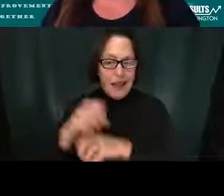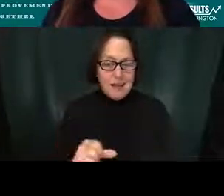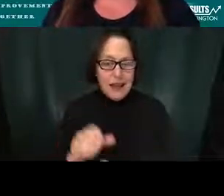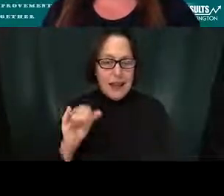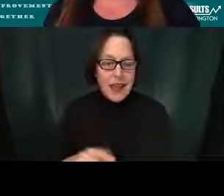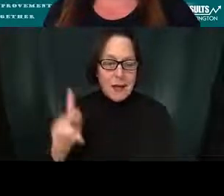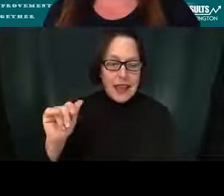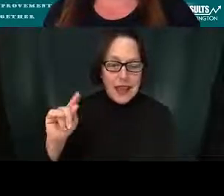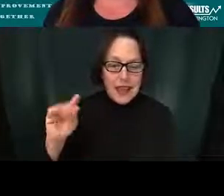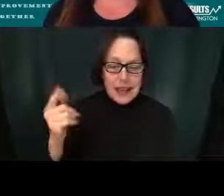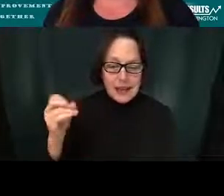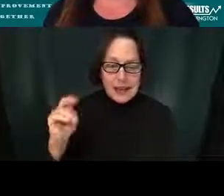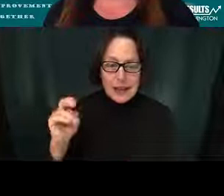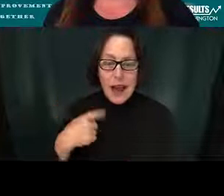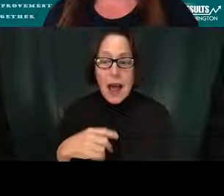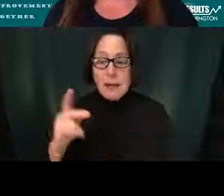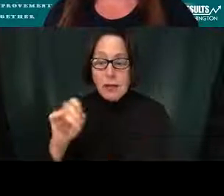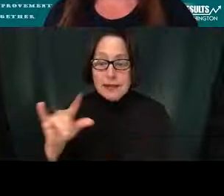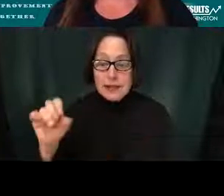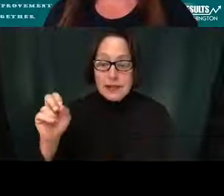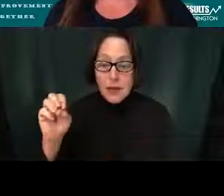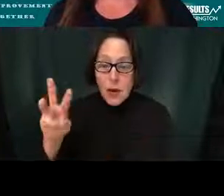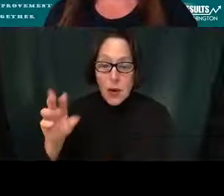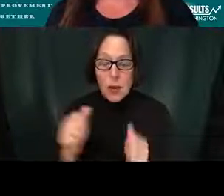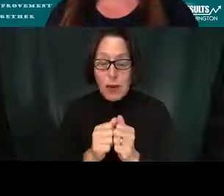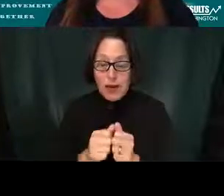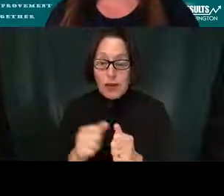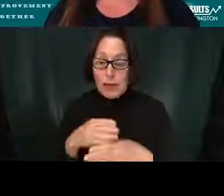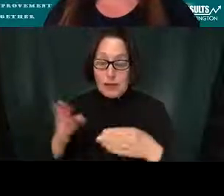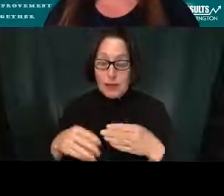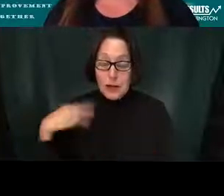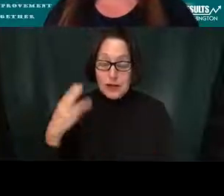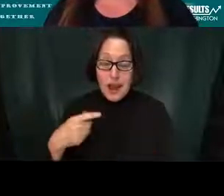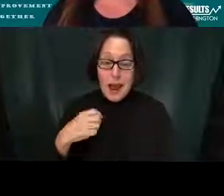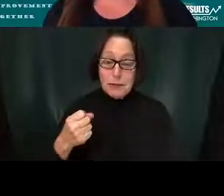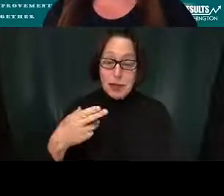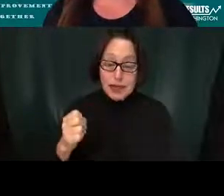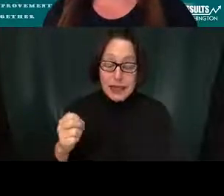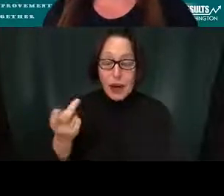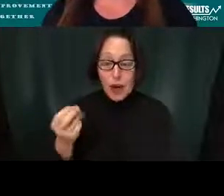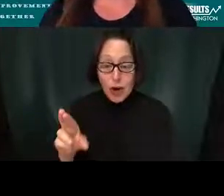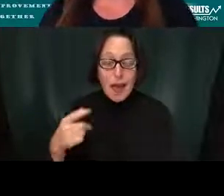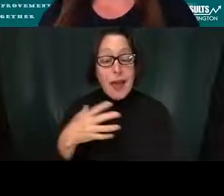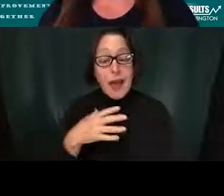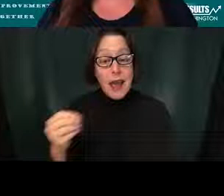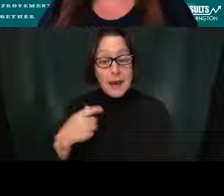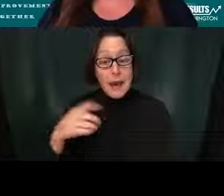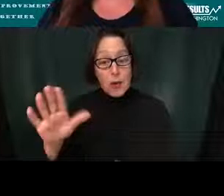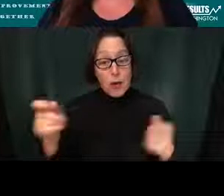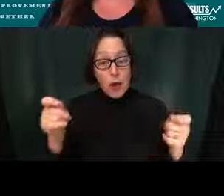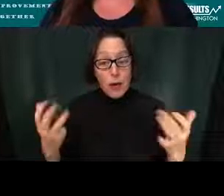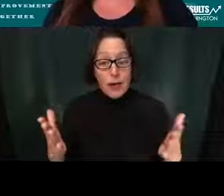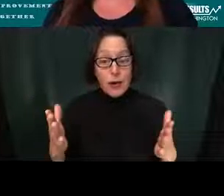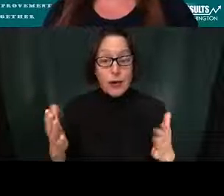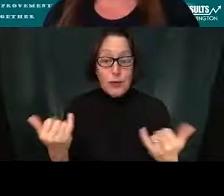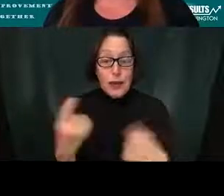I'm Christy Snow with Results Washington. My pronouns are she, her, and I will be your moderator today. We do have